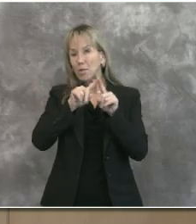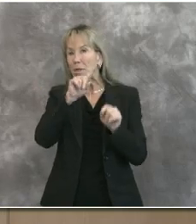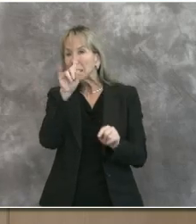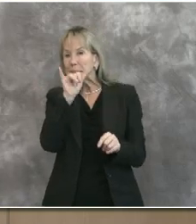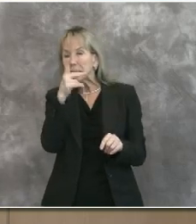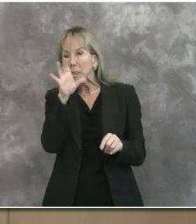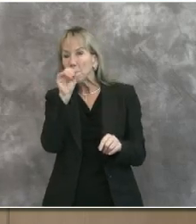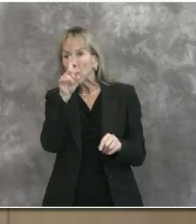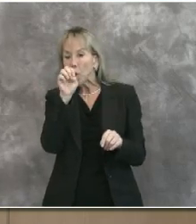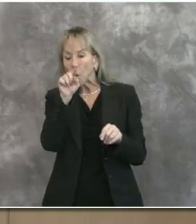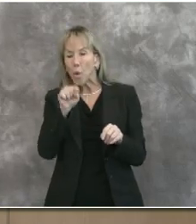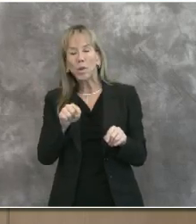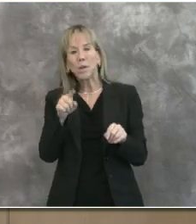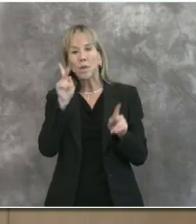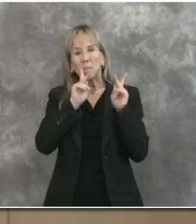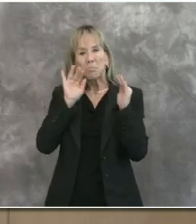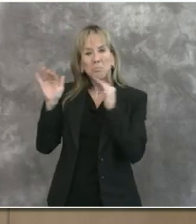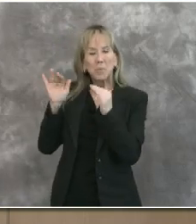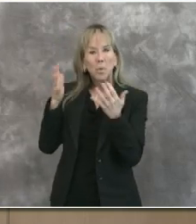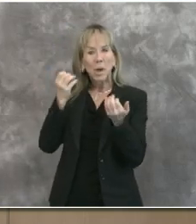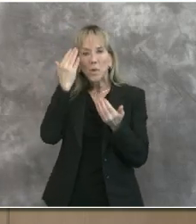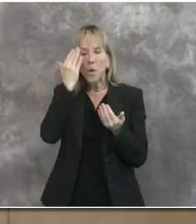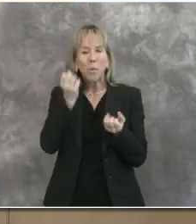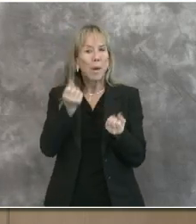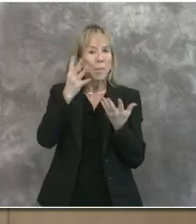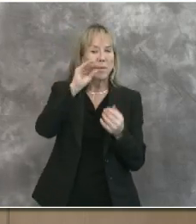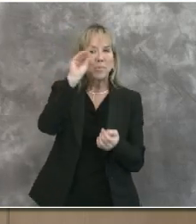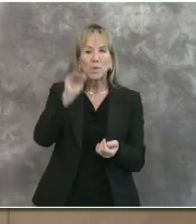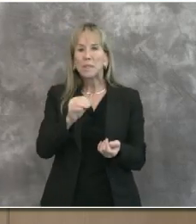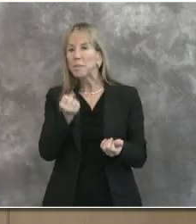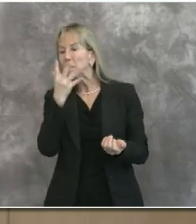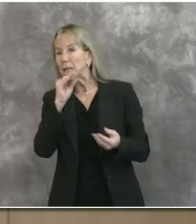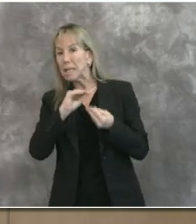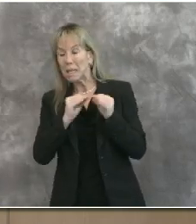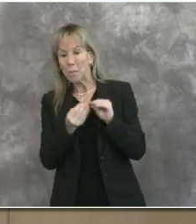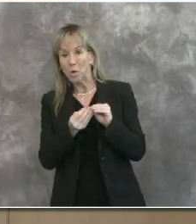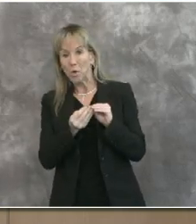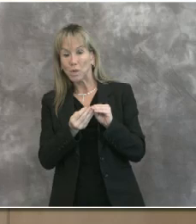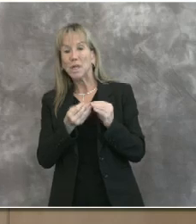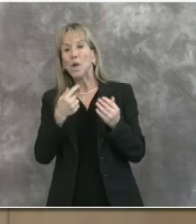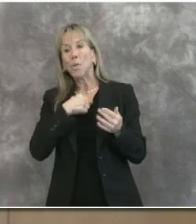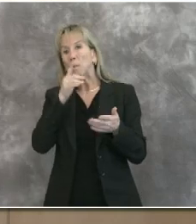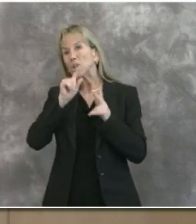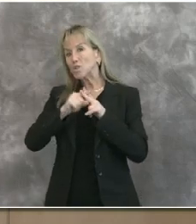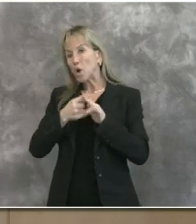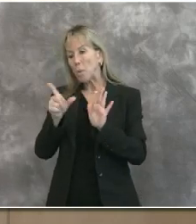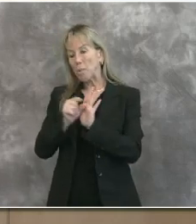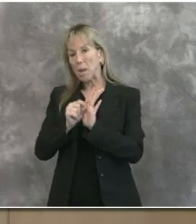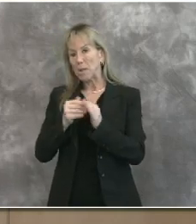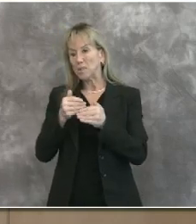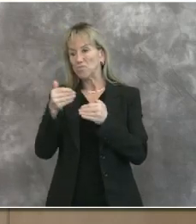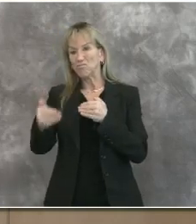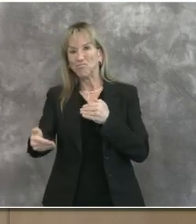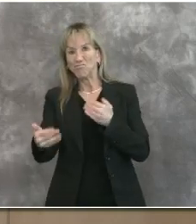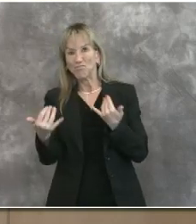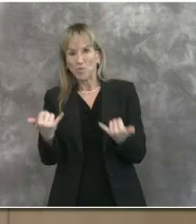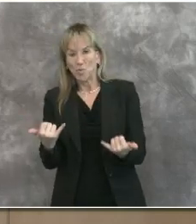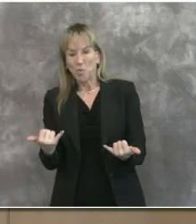of numbers and percentages. But starting with what we published later today, we will be